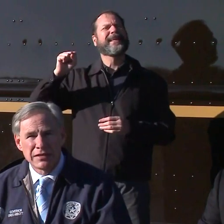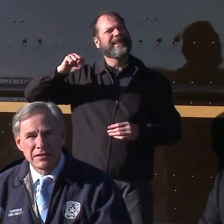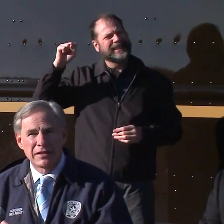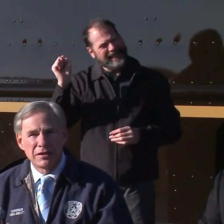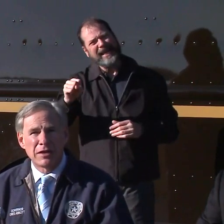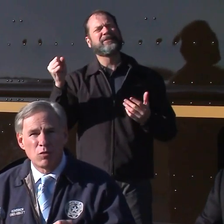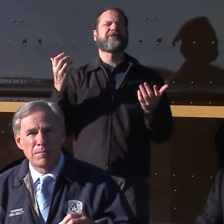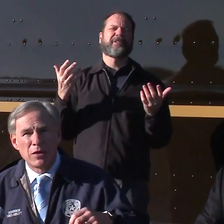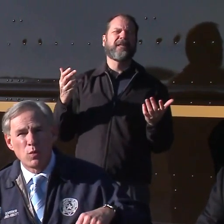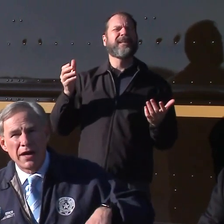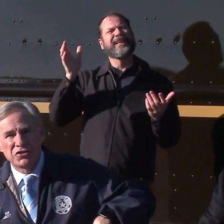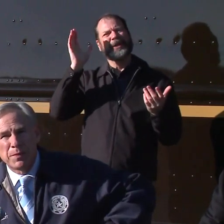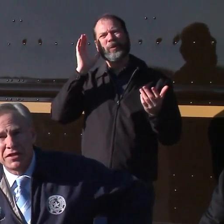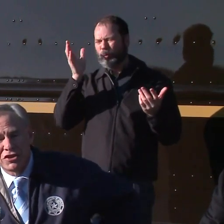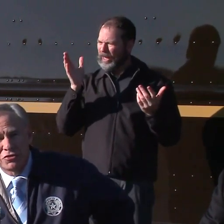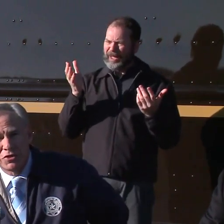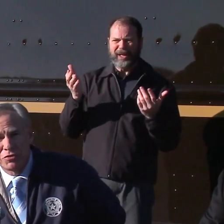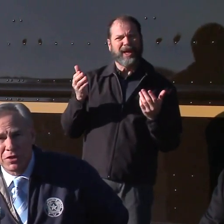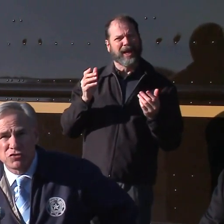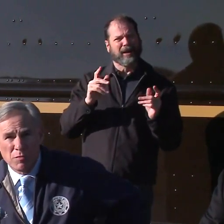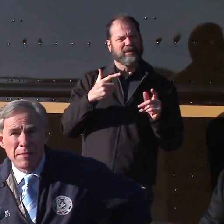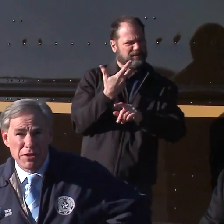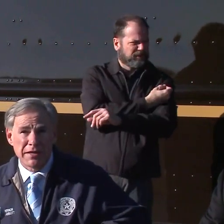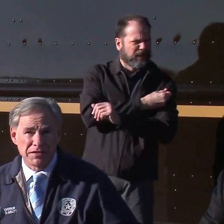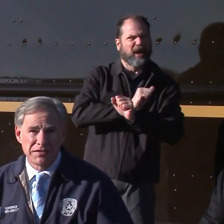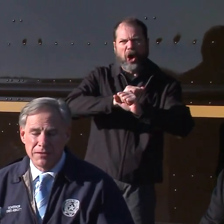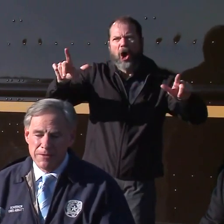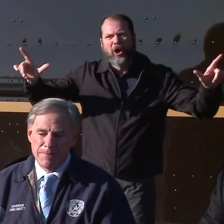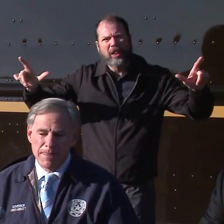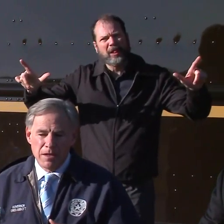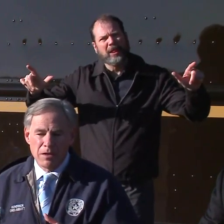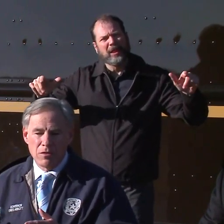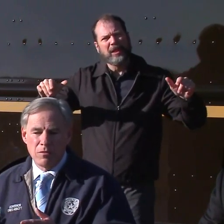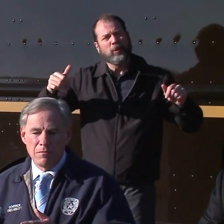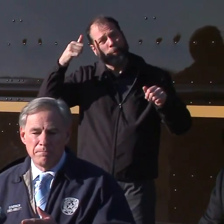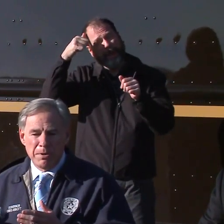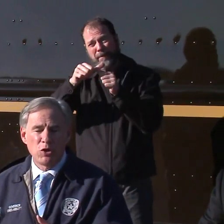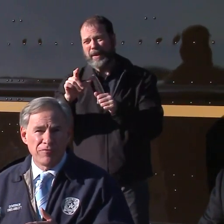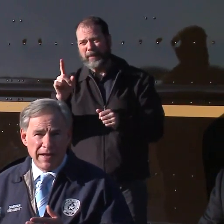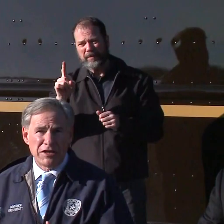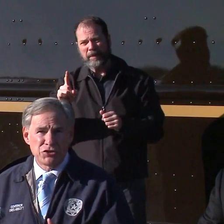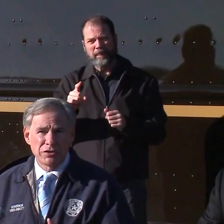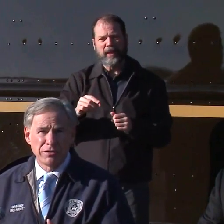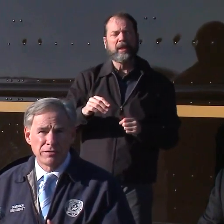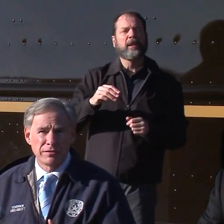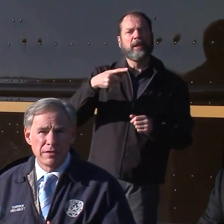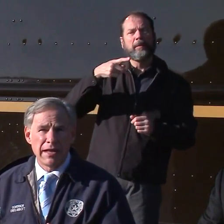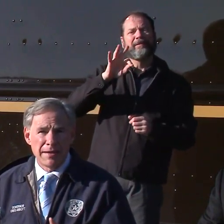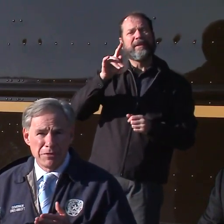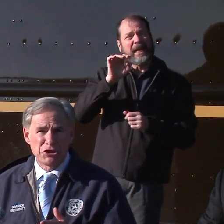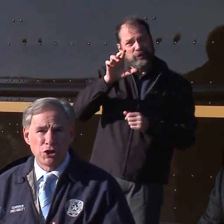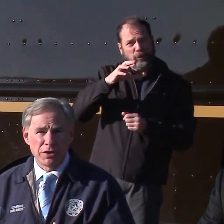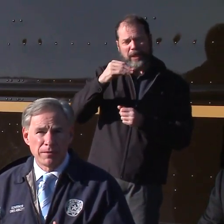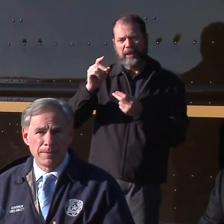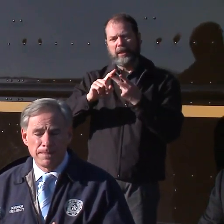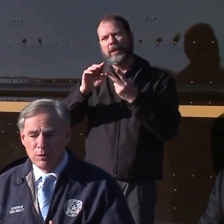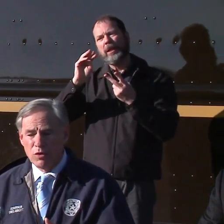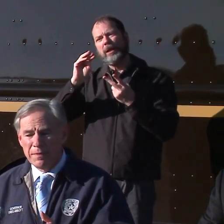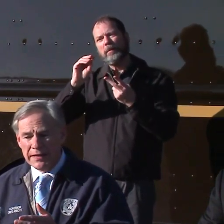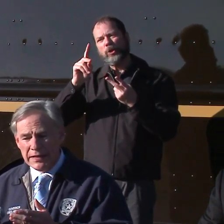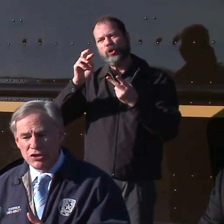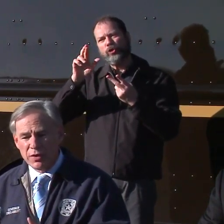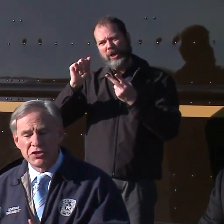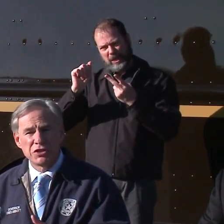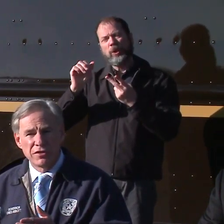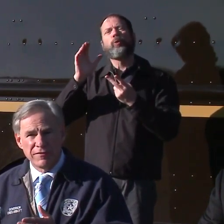Yes, there will be widespread distribution, because remember this, both Pfizer and Moderna